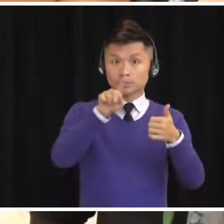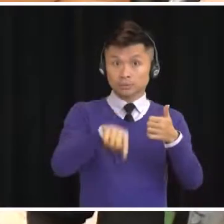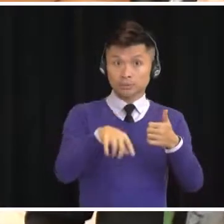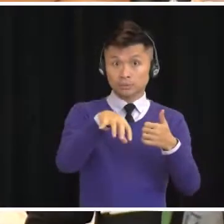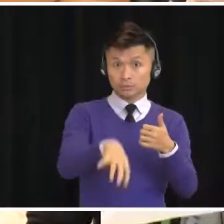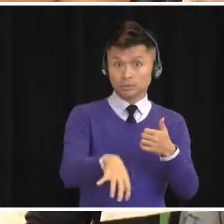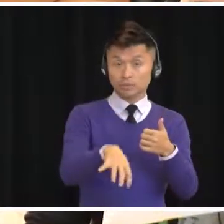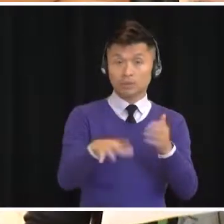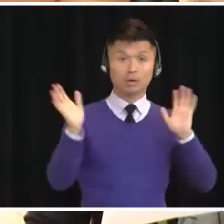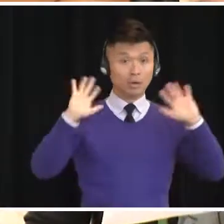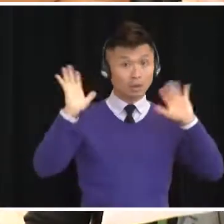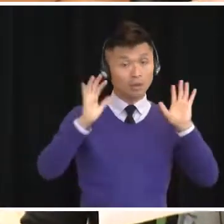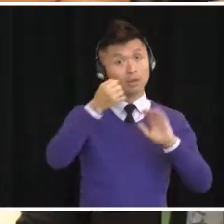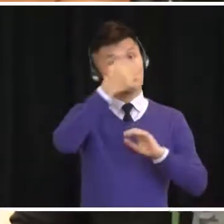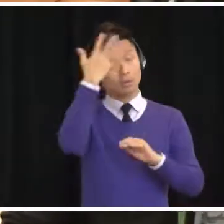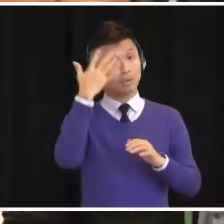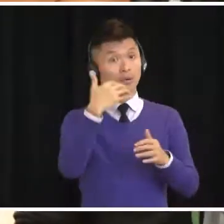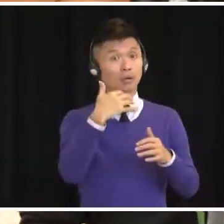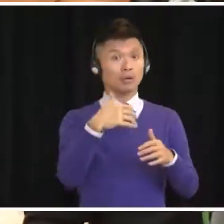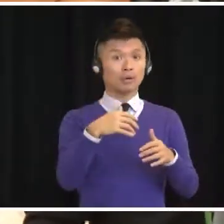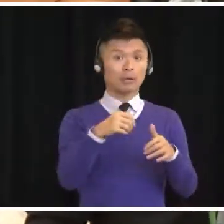offer explanation.